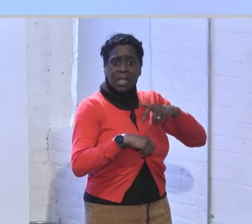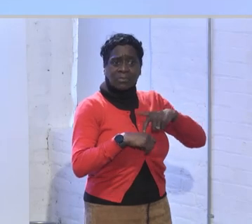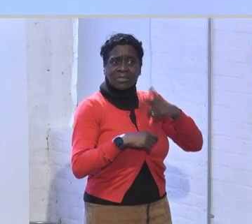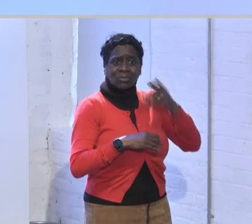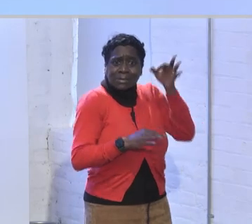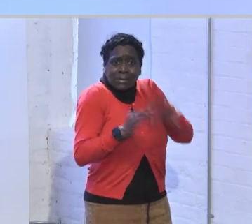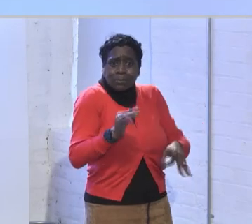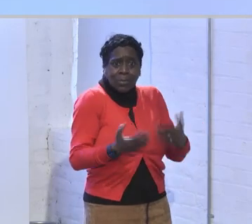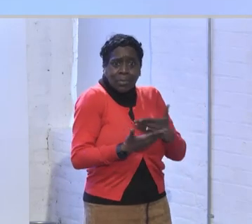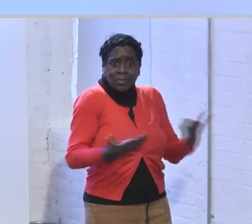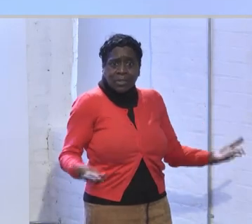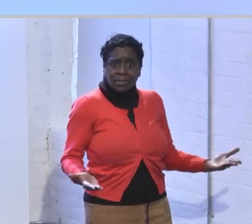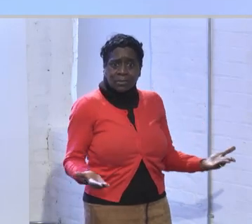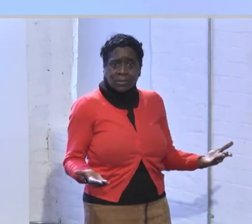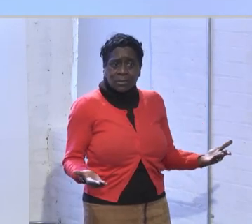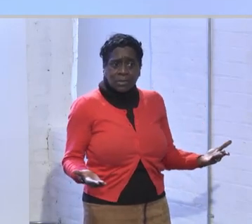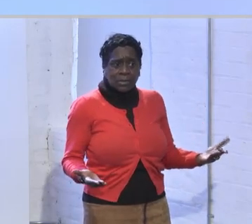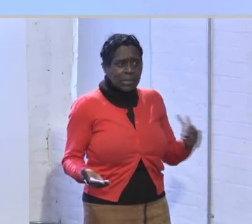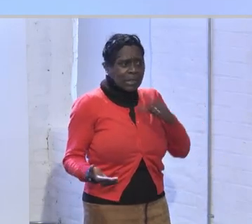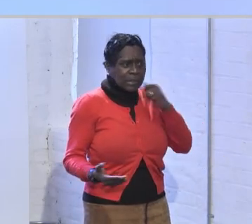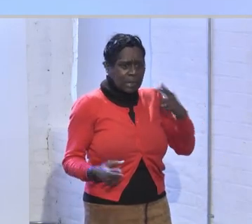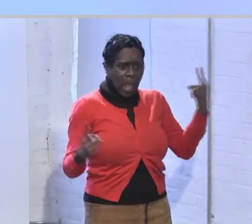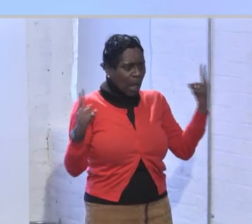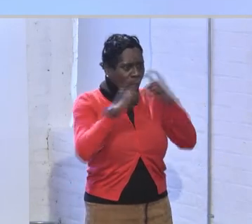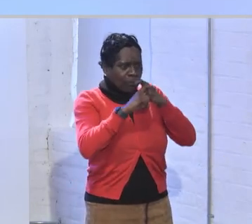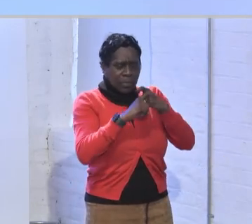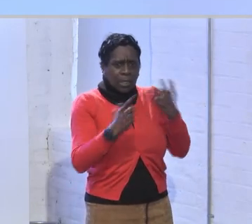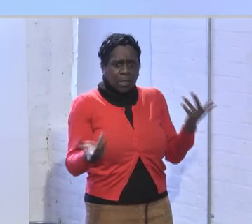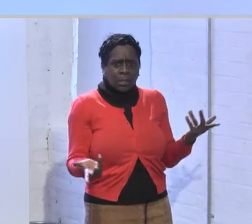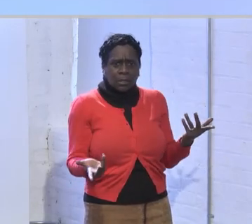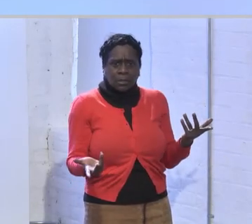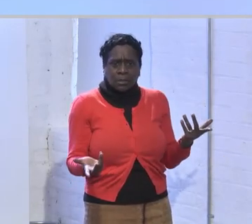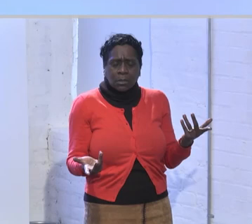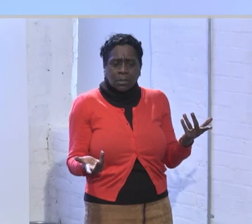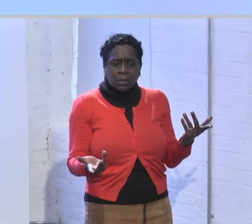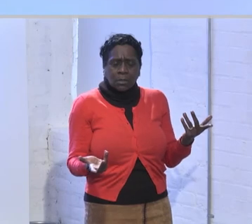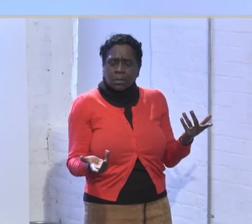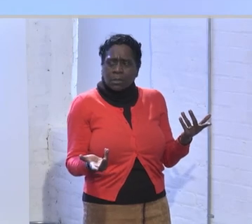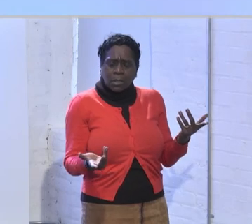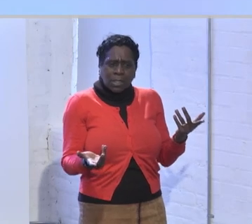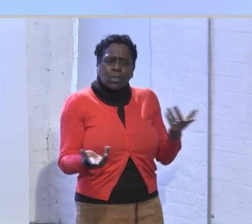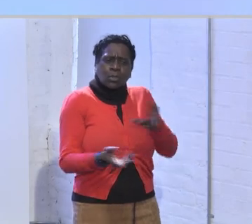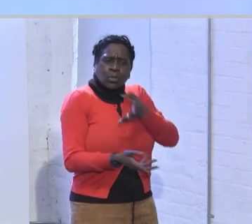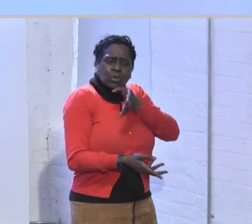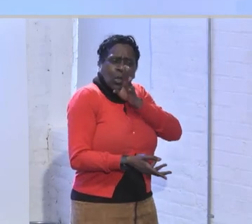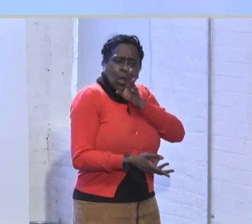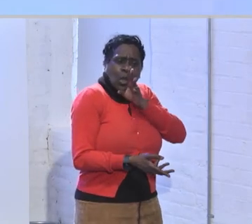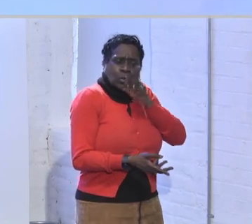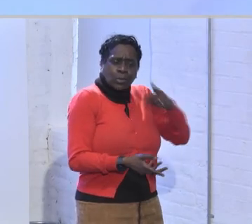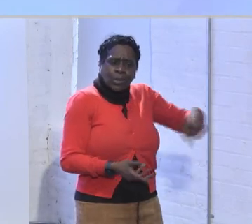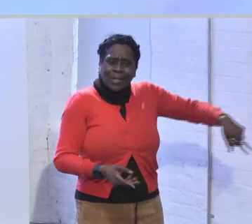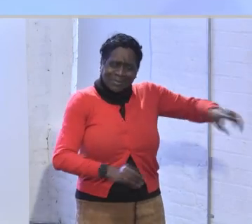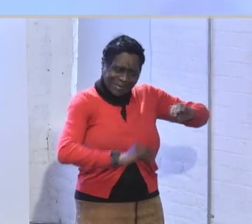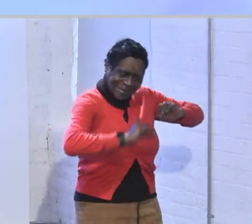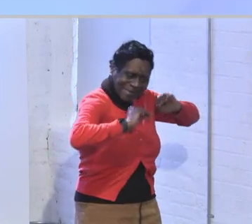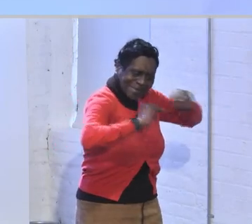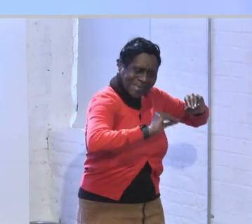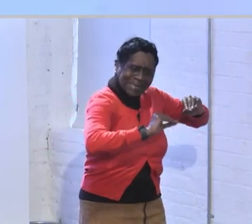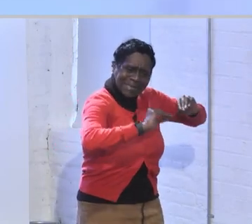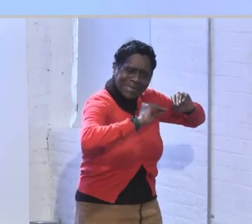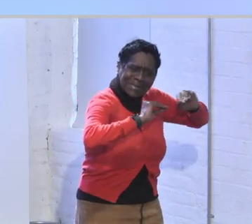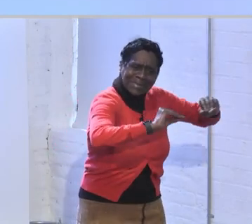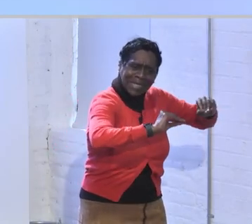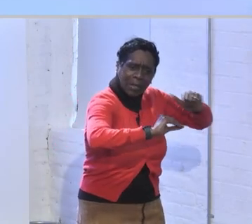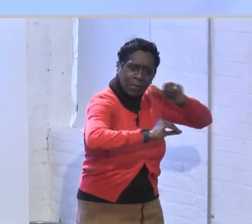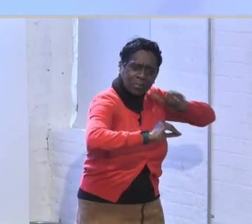life. That's not complicated. He says, talk of them, teach them diligently,